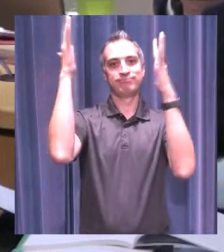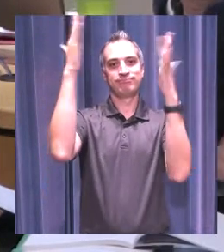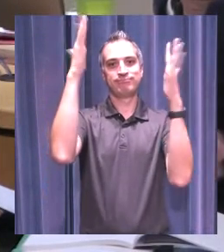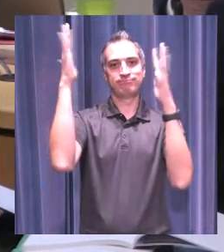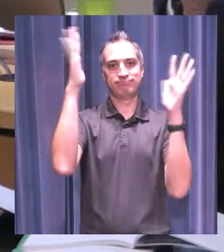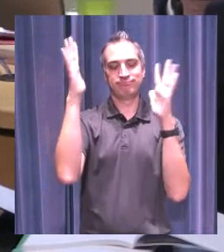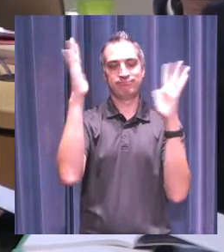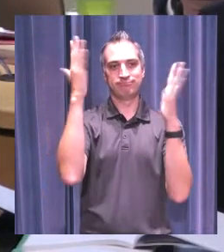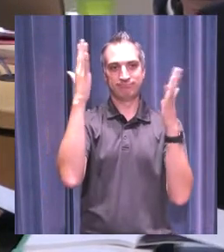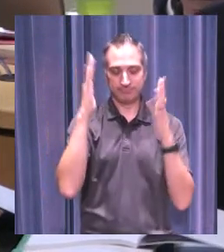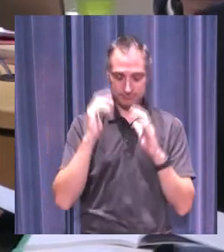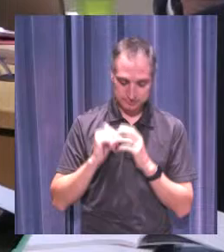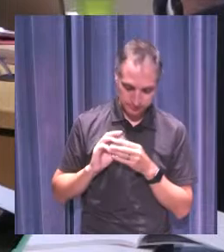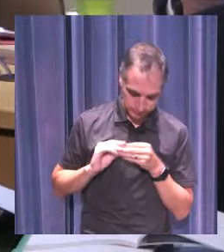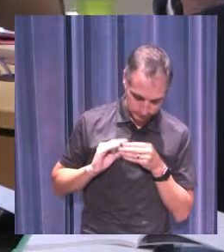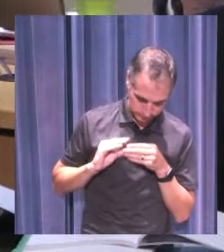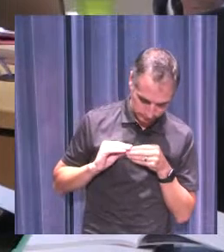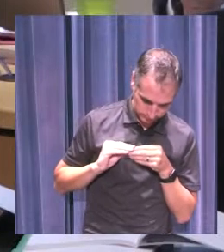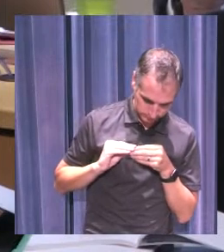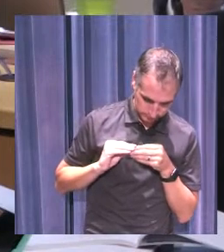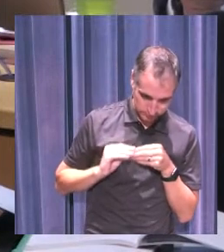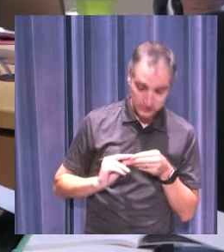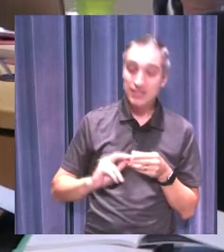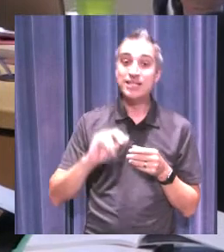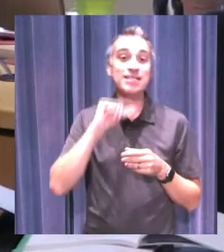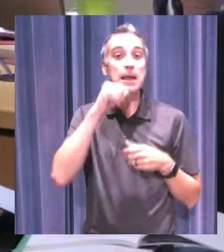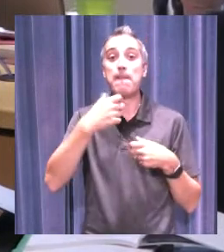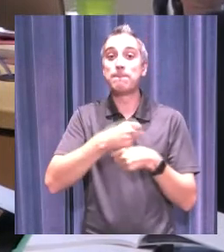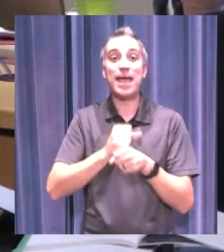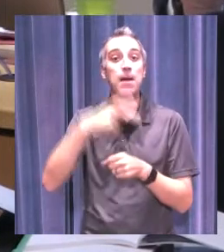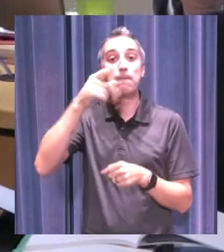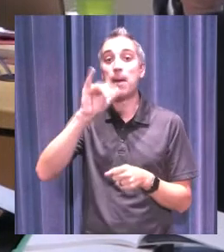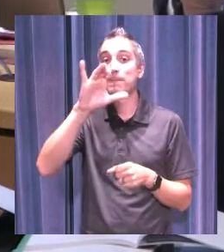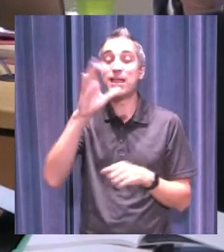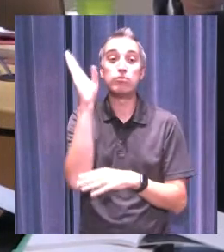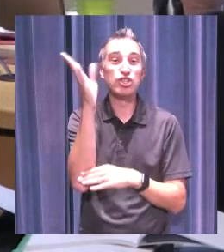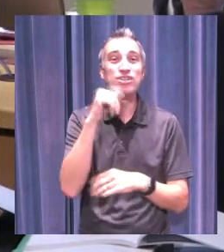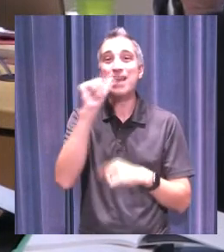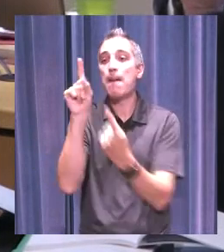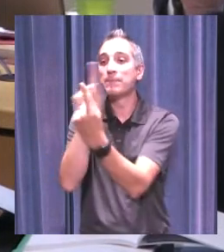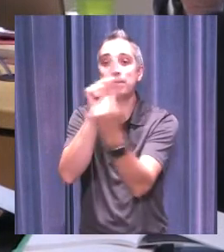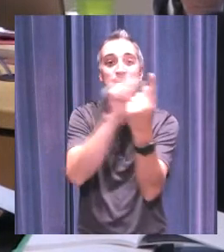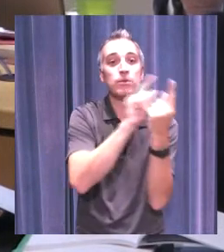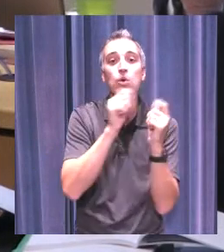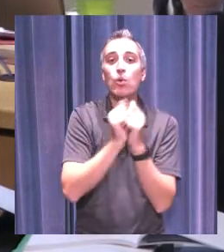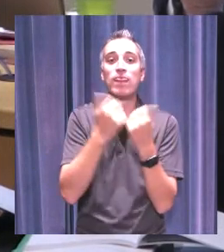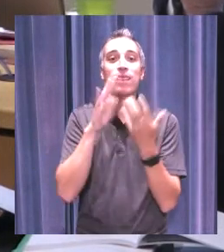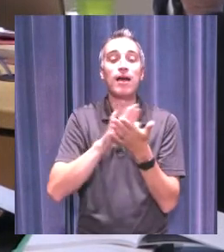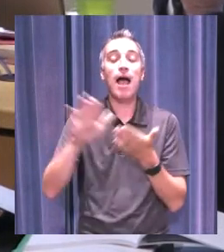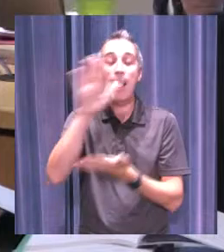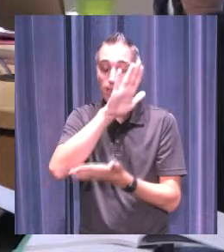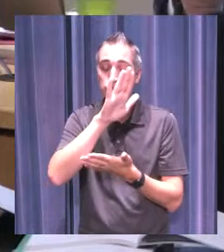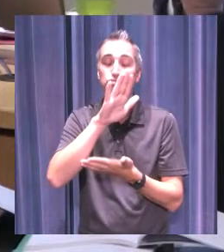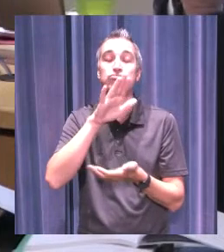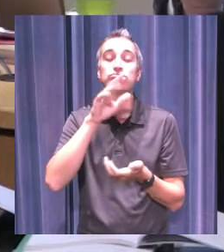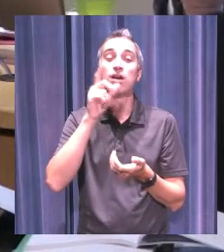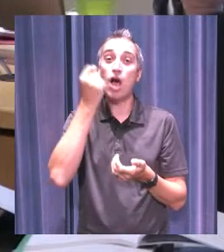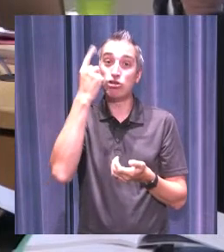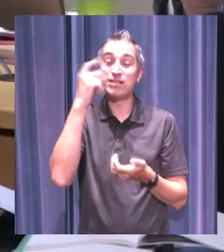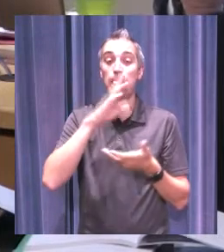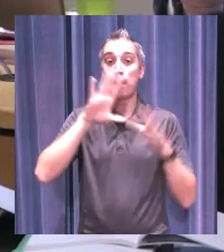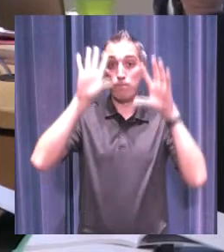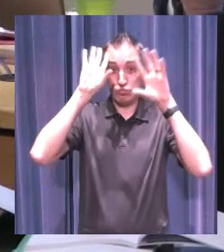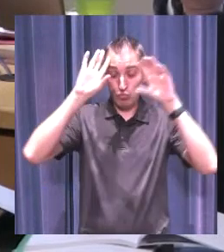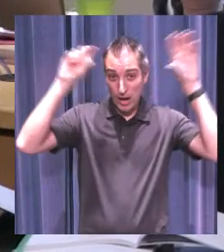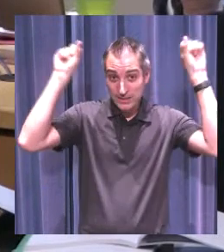The interim candidates did not make a public presentation or meet with the college community. While the president is the employee of the board, the president